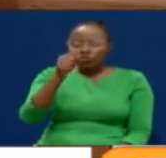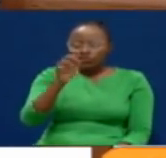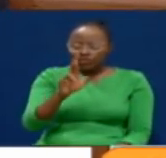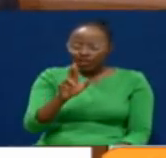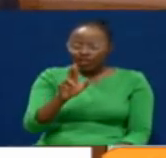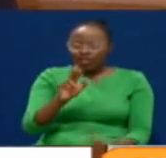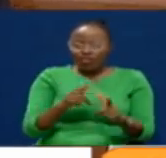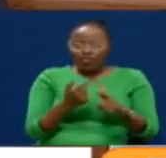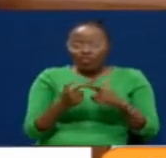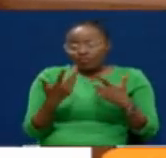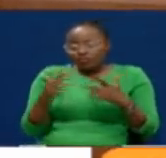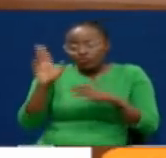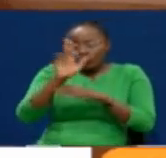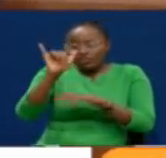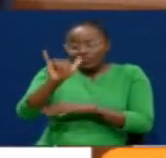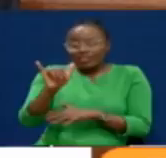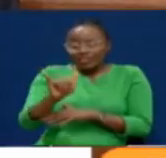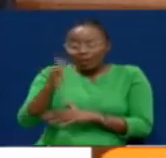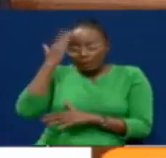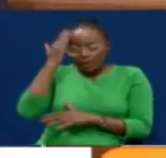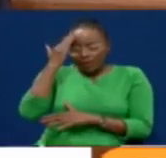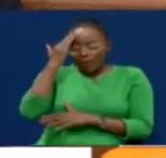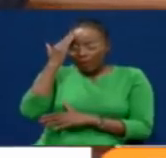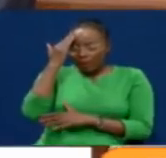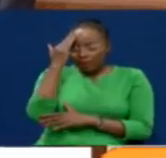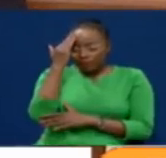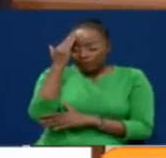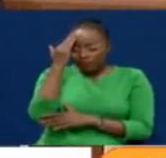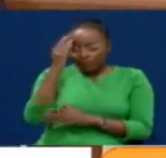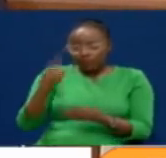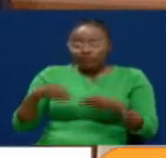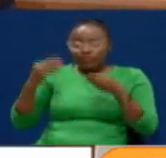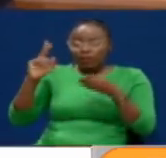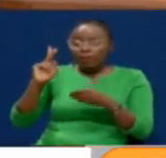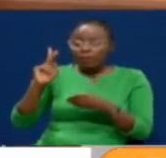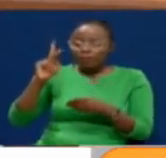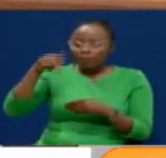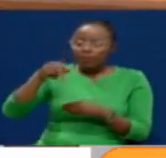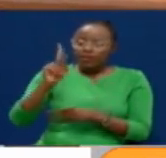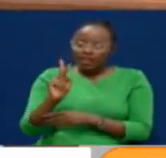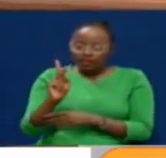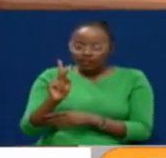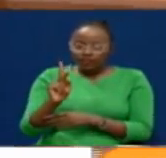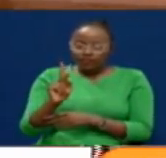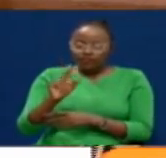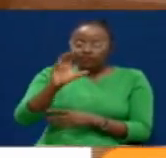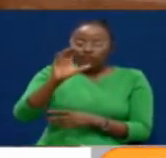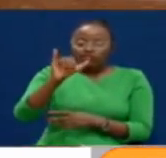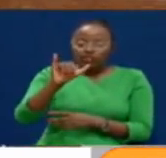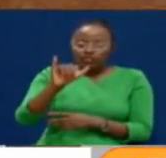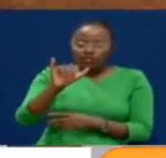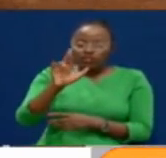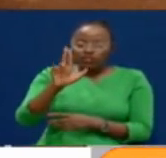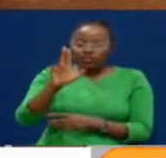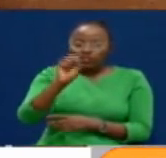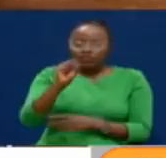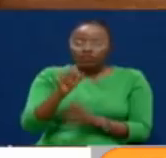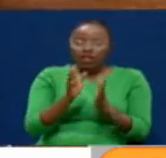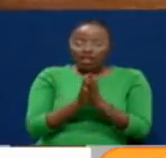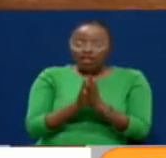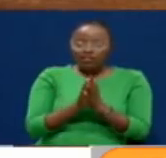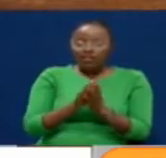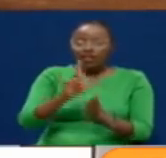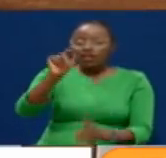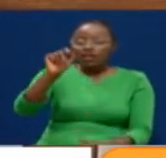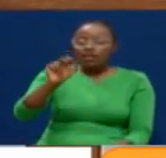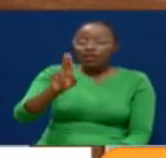To daylight. Yes. I remember giving Peter Kenneth, Cyrus Jirongo, mm-hmm. and Rafael Tuju. You know, we were